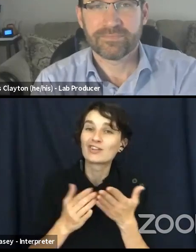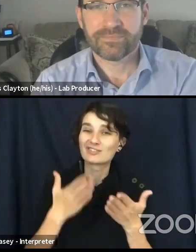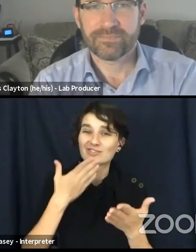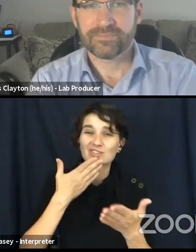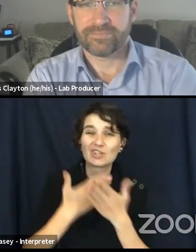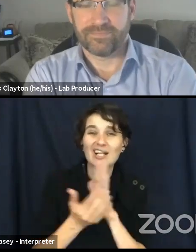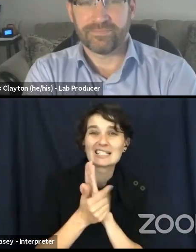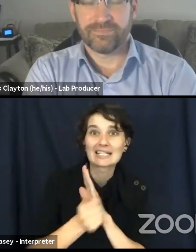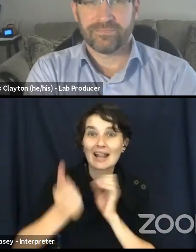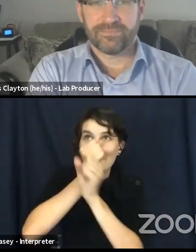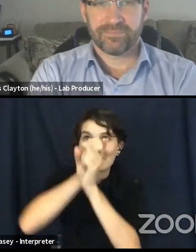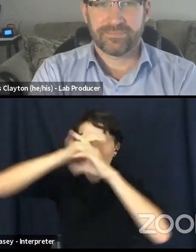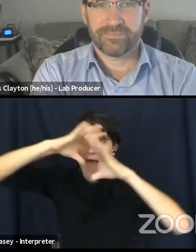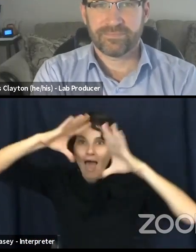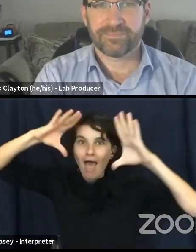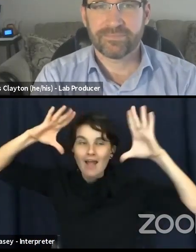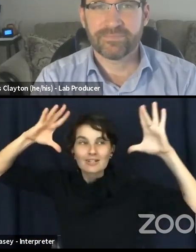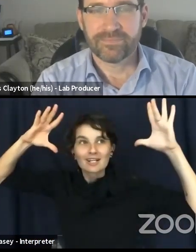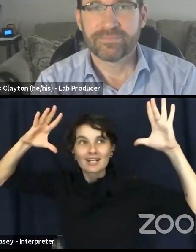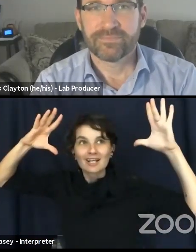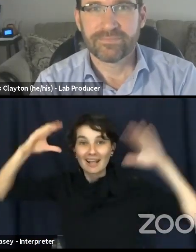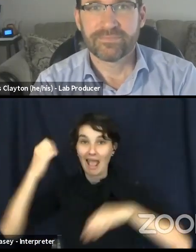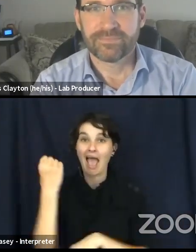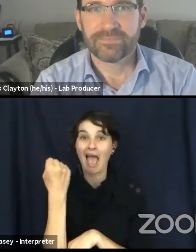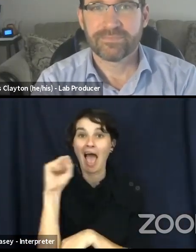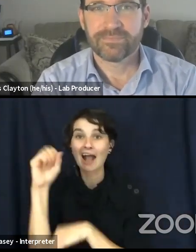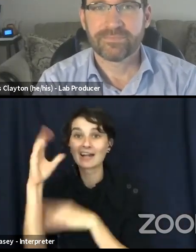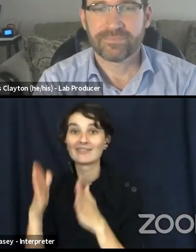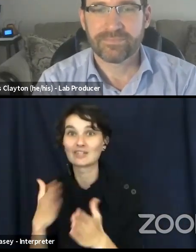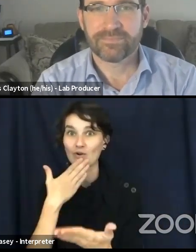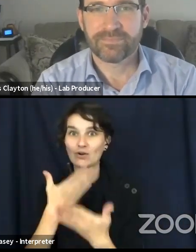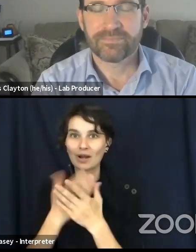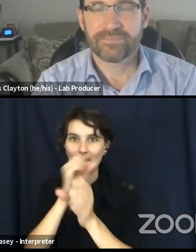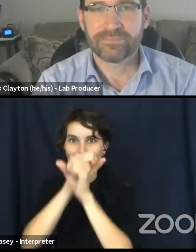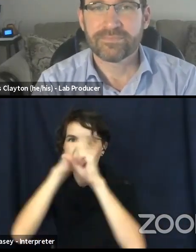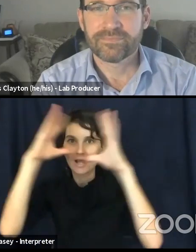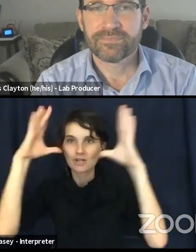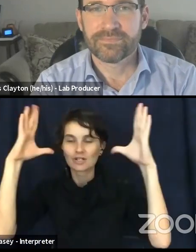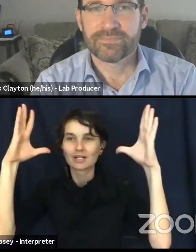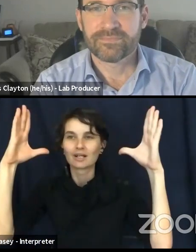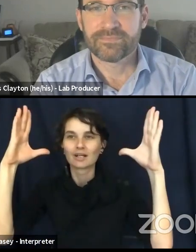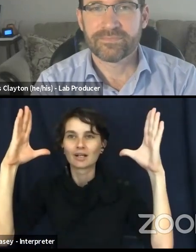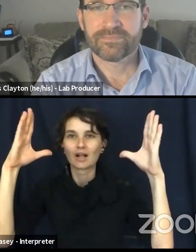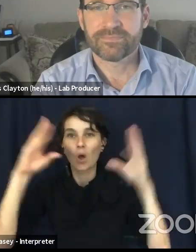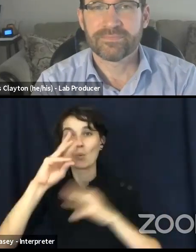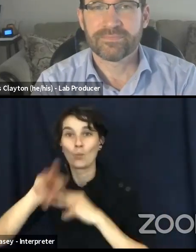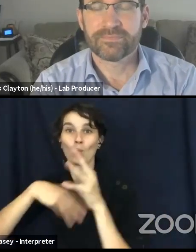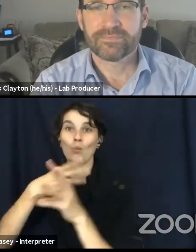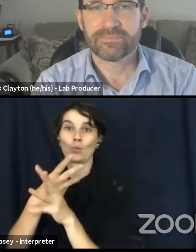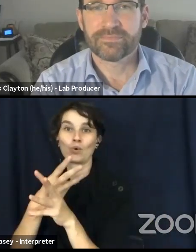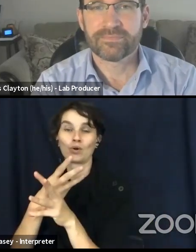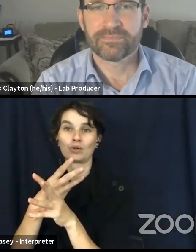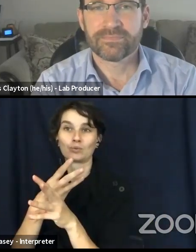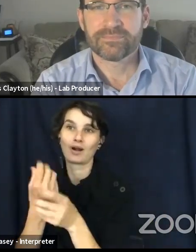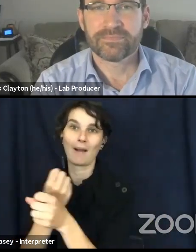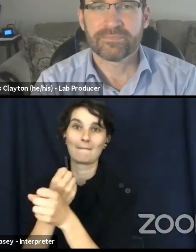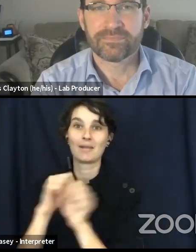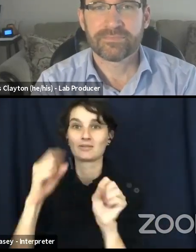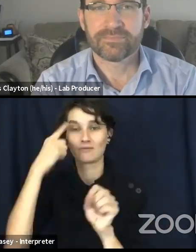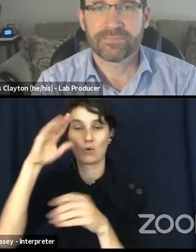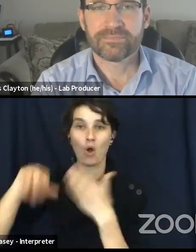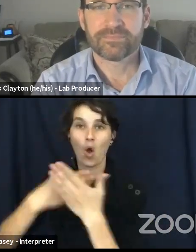things. Tech activists are really good at imagining, you know, a world in which emancipation for all exists. Okay, how do